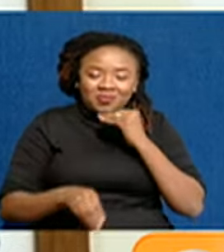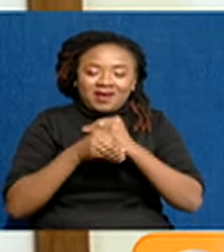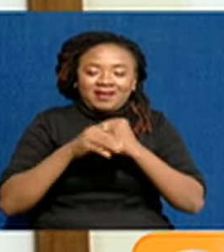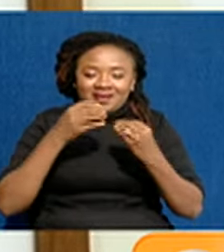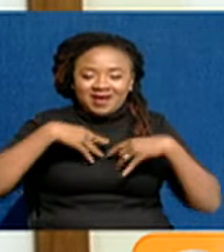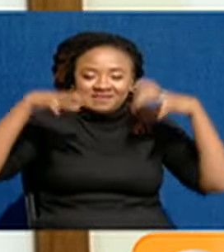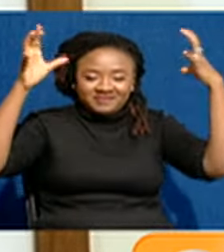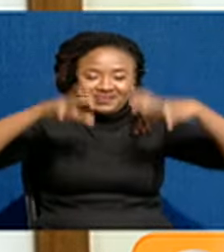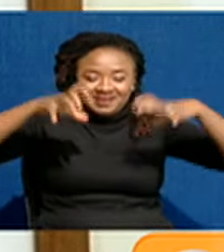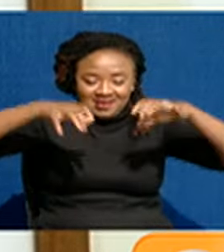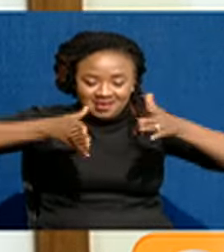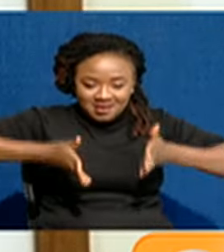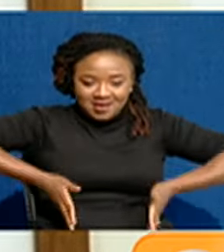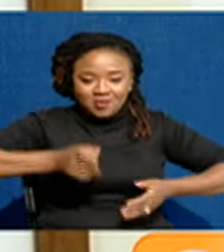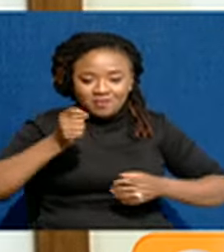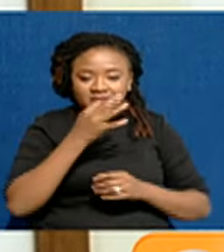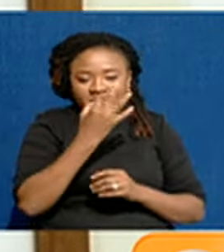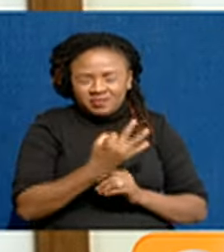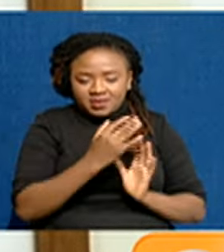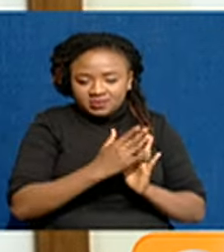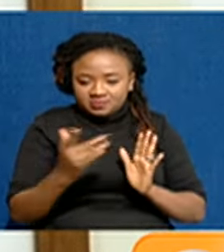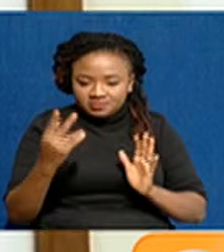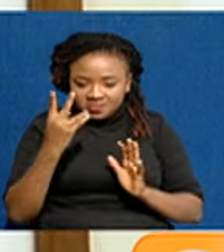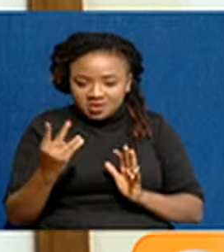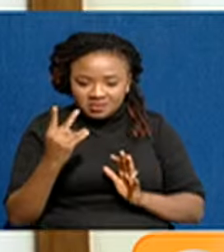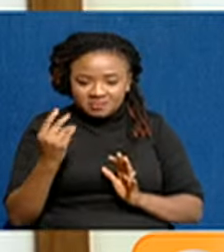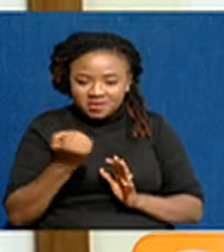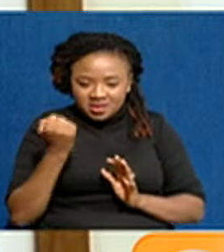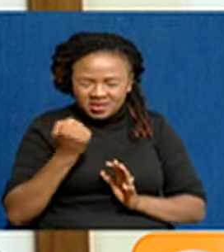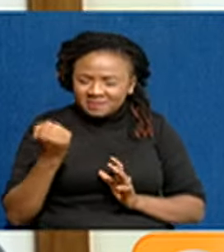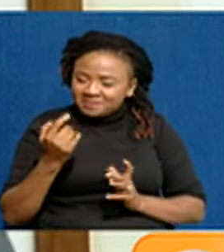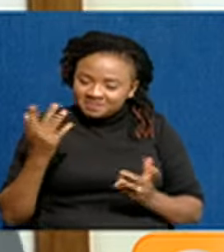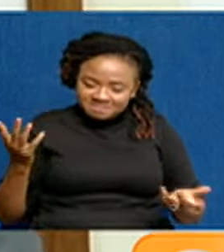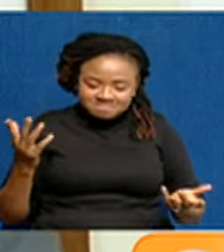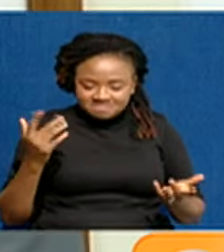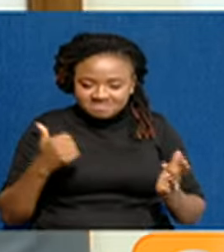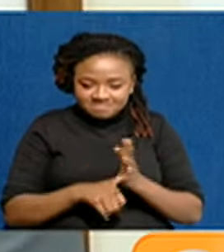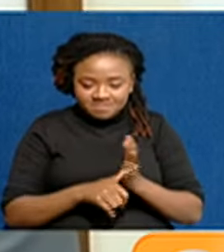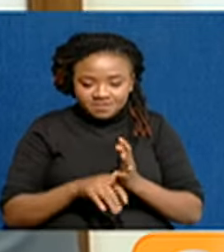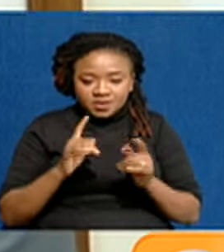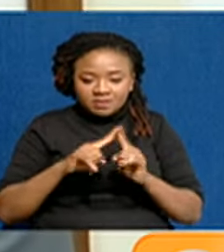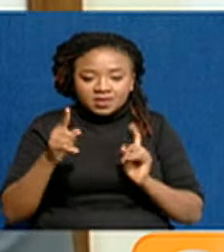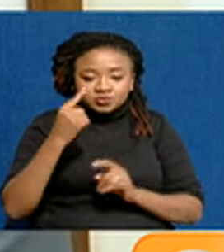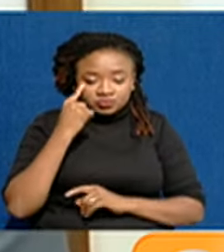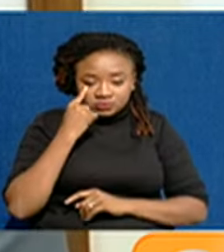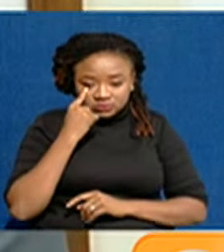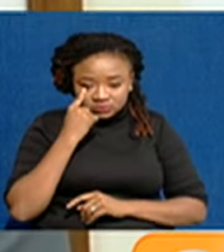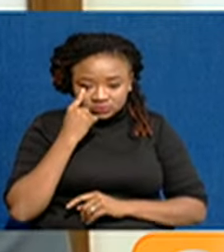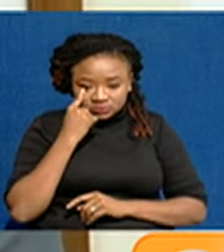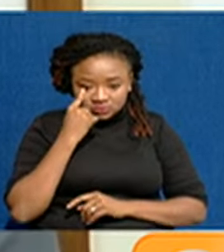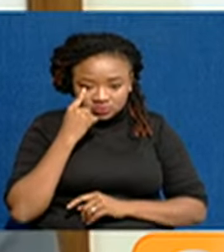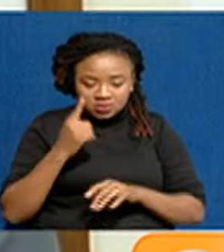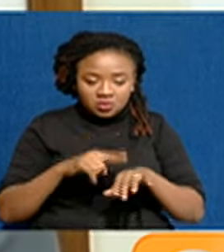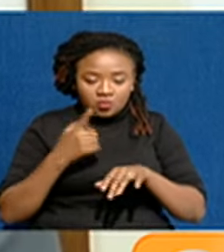also something that I also need to emphasize, going forward, that when you have a talk about climate change, it is